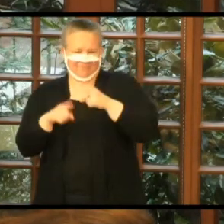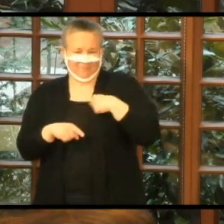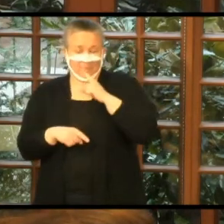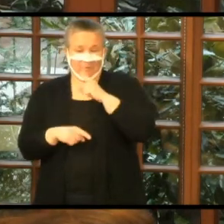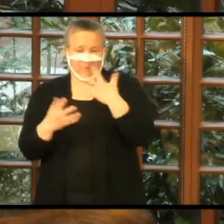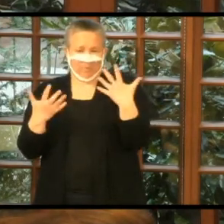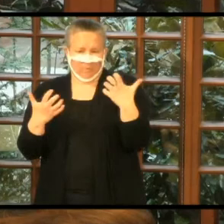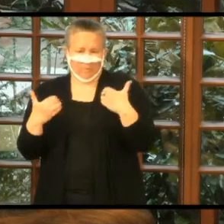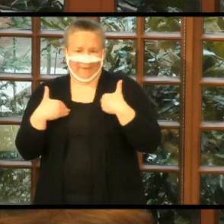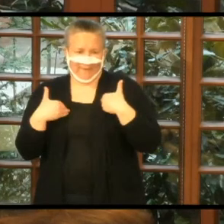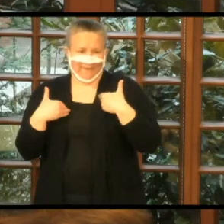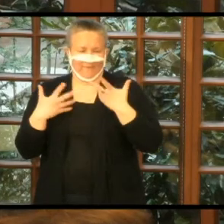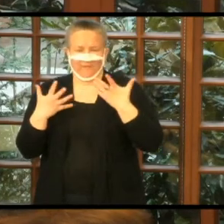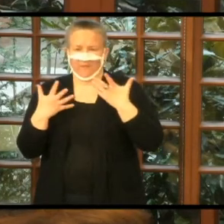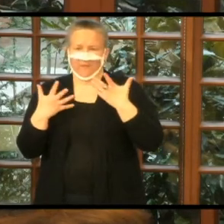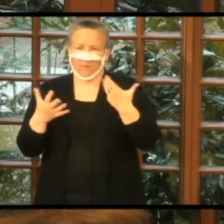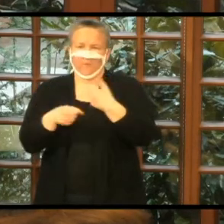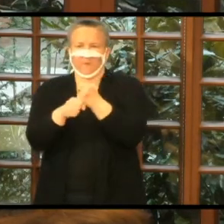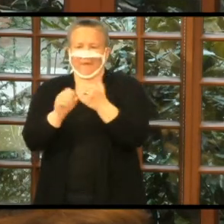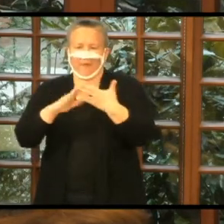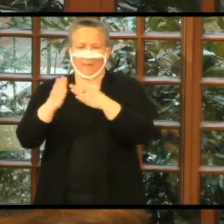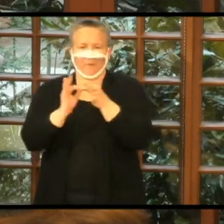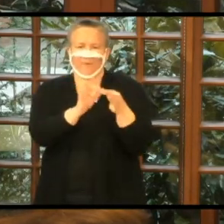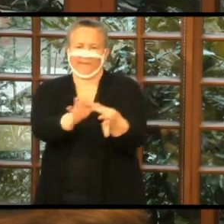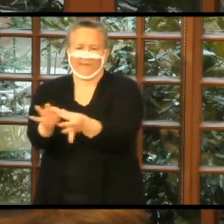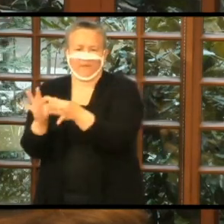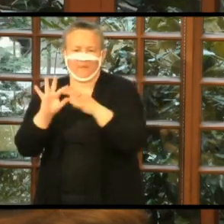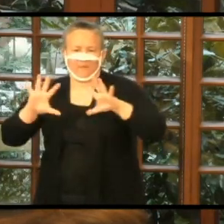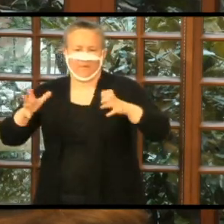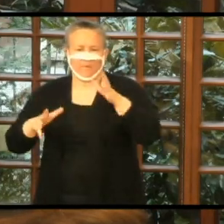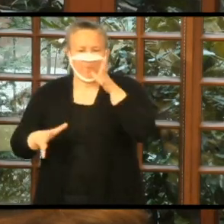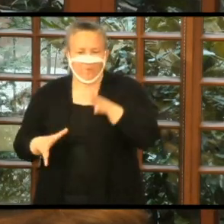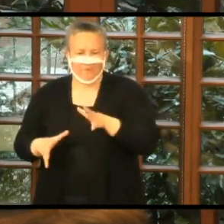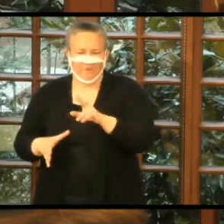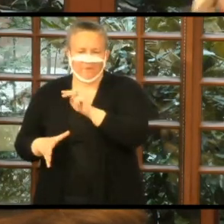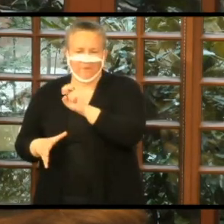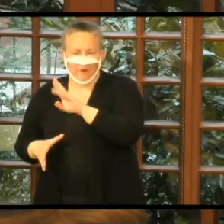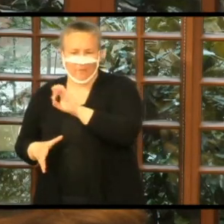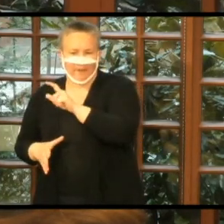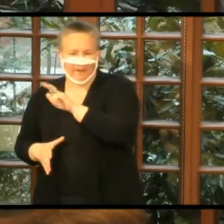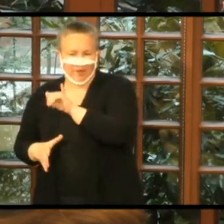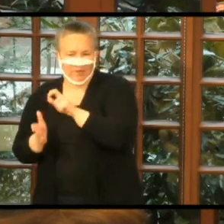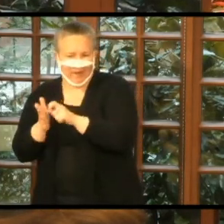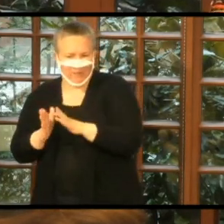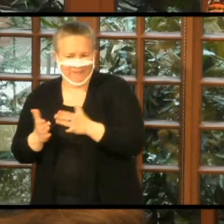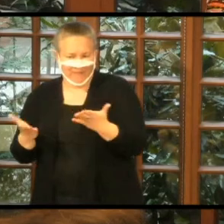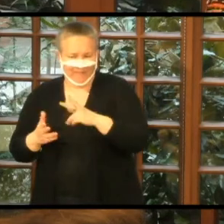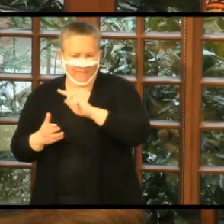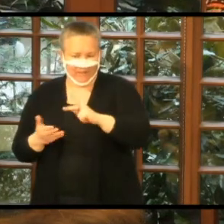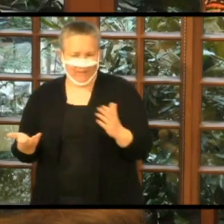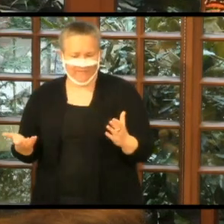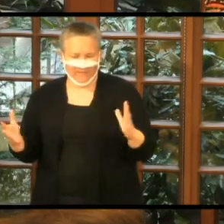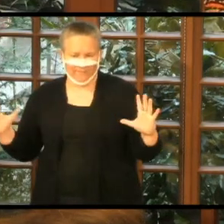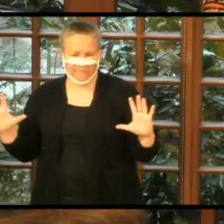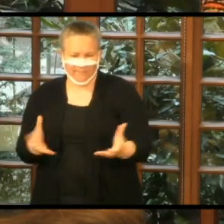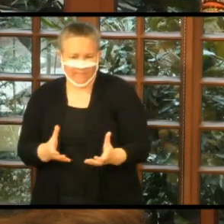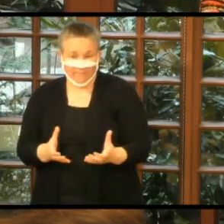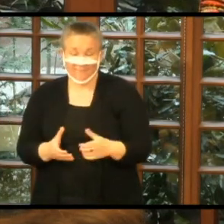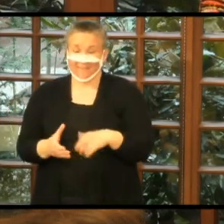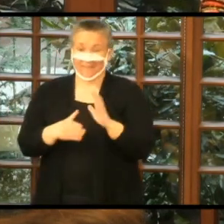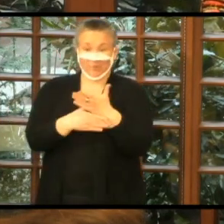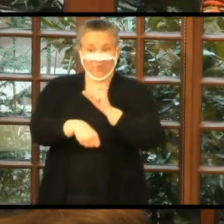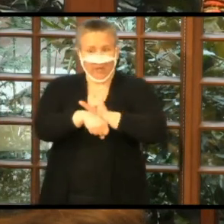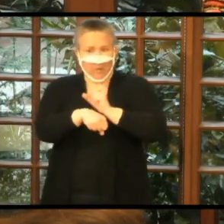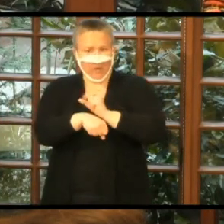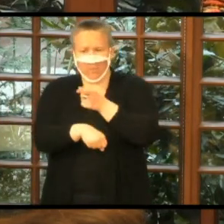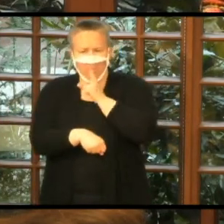to have to create a community of women and non-binary writers here in Philadelphia, not even to share work, but